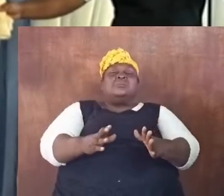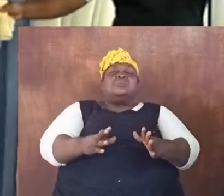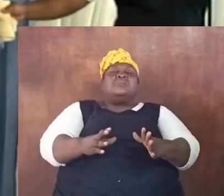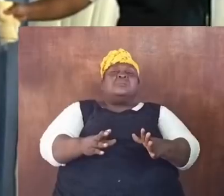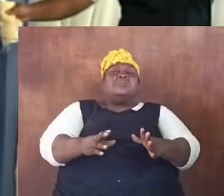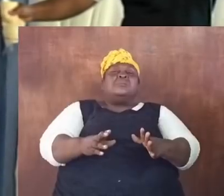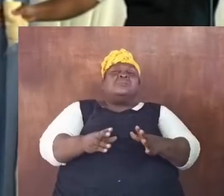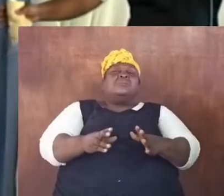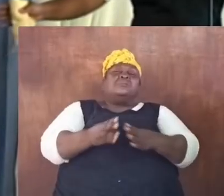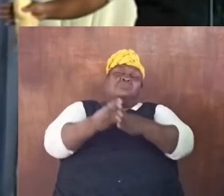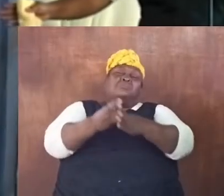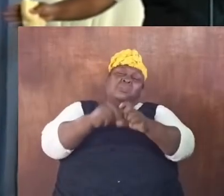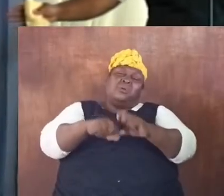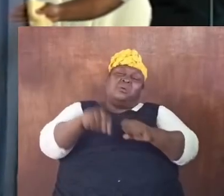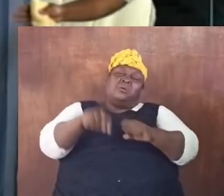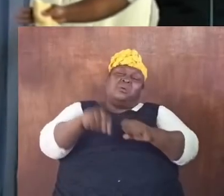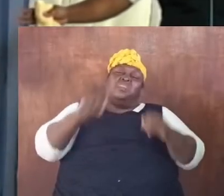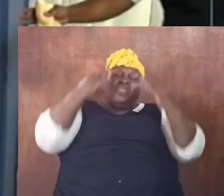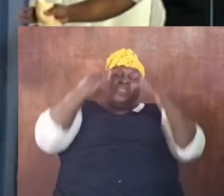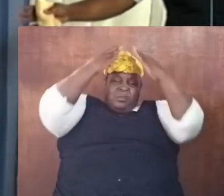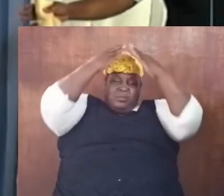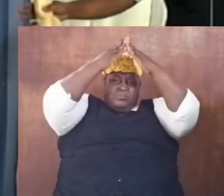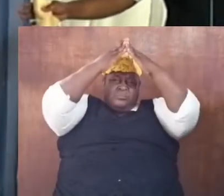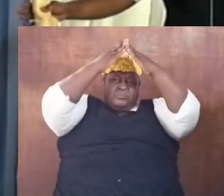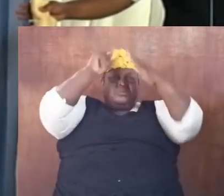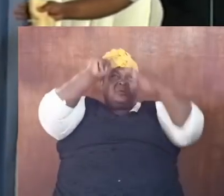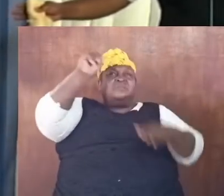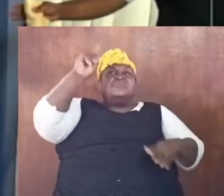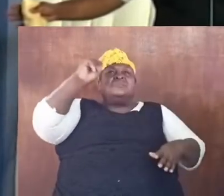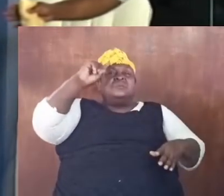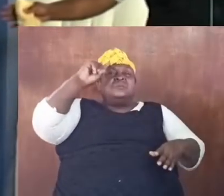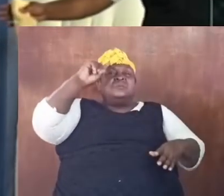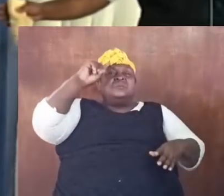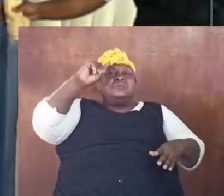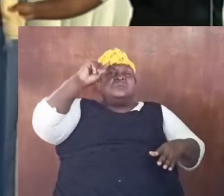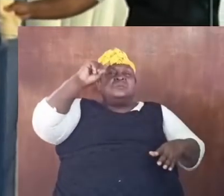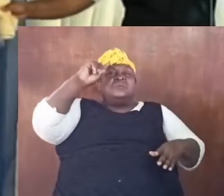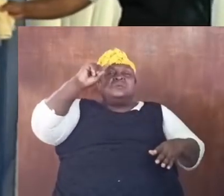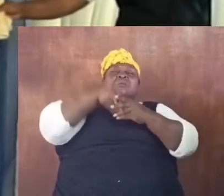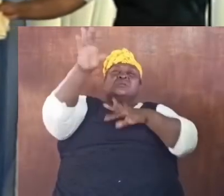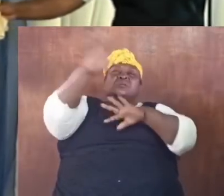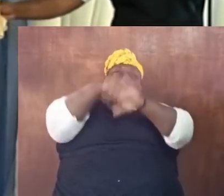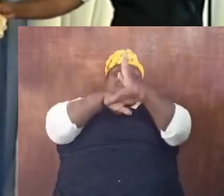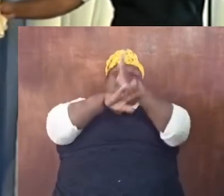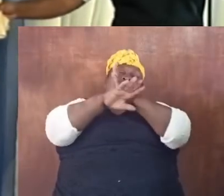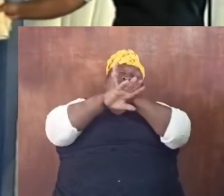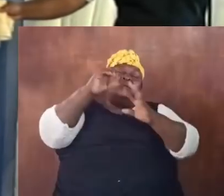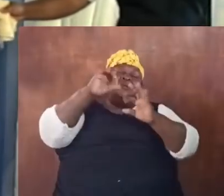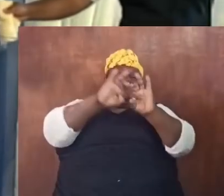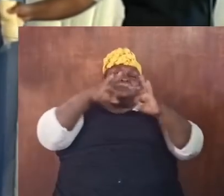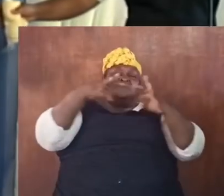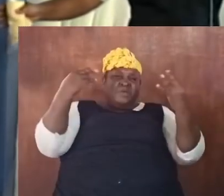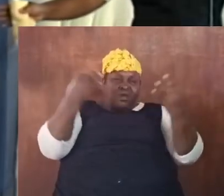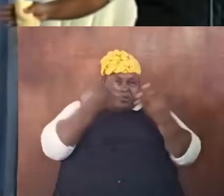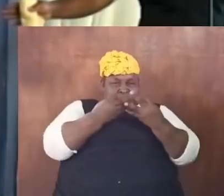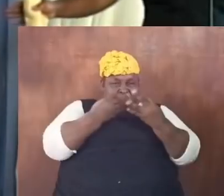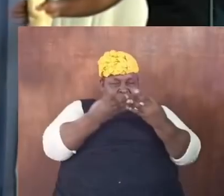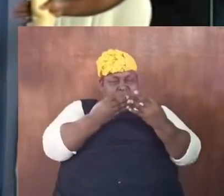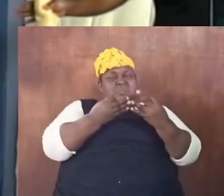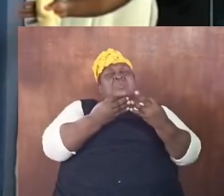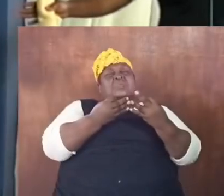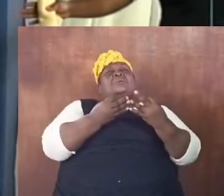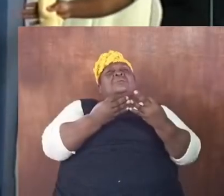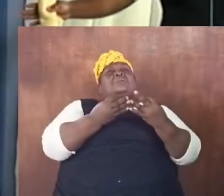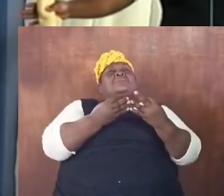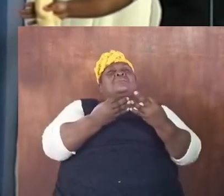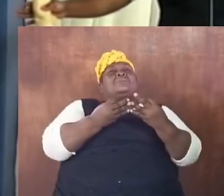God, the leader of the house, Bishop Garfield Daley. Oh God, in your hand, and his wife and his children and his family. Oh